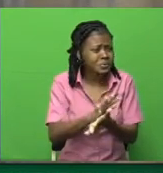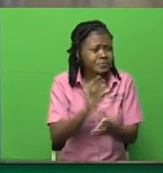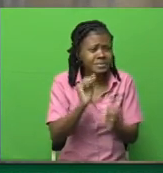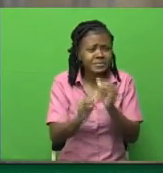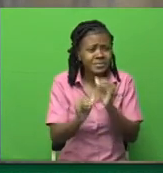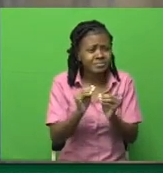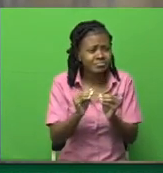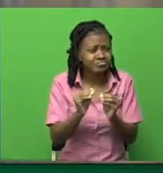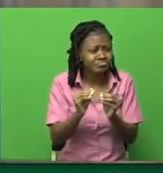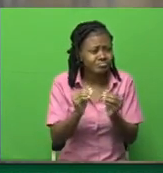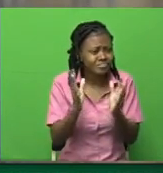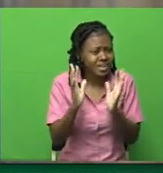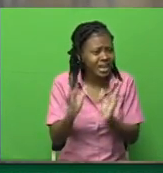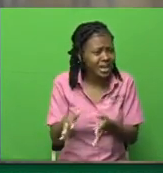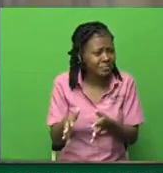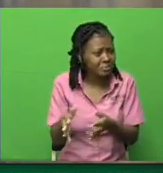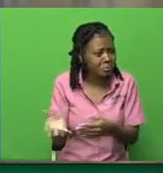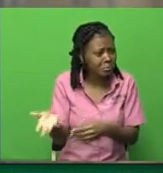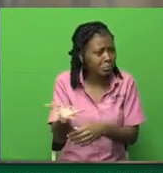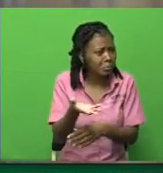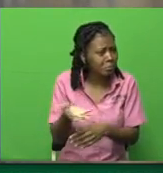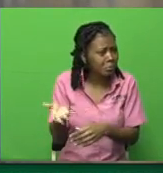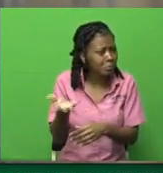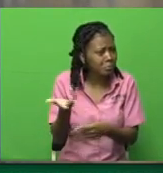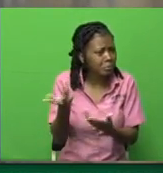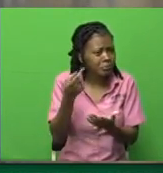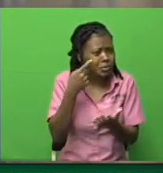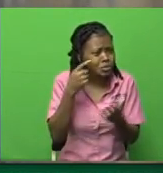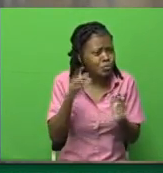term that is simply appalling